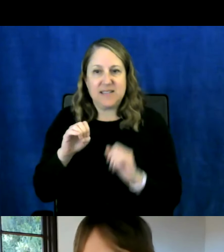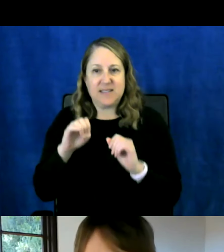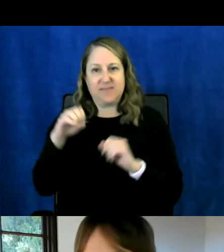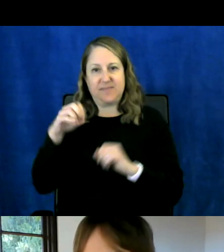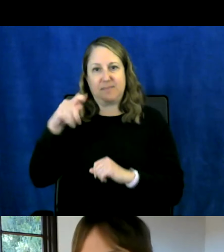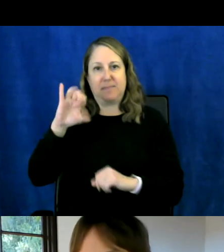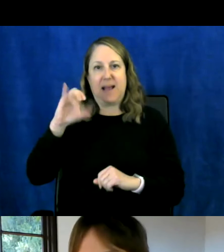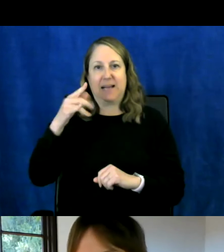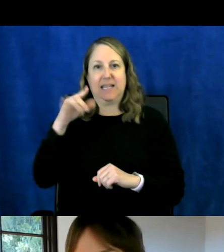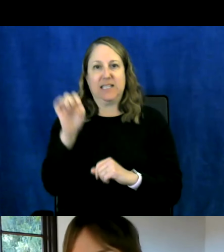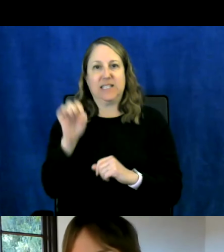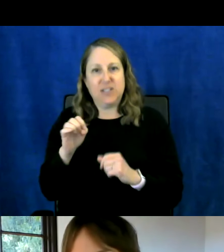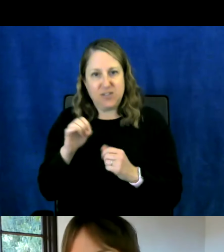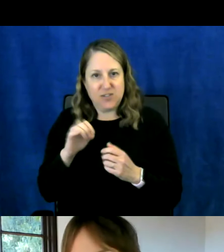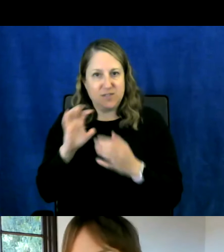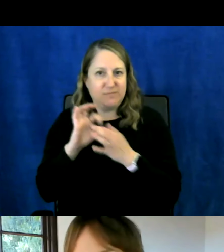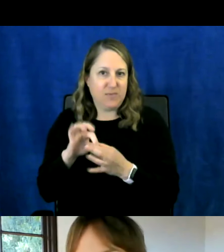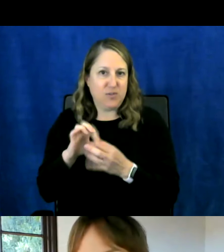them to the care as they come out of